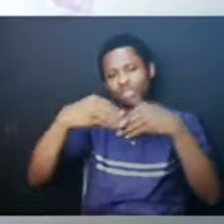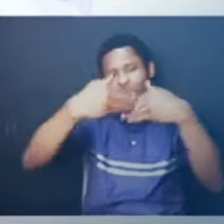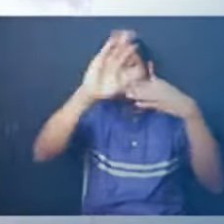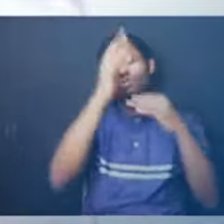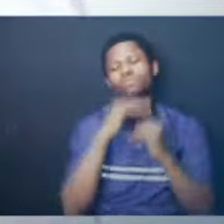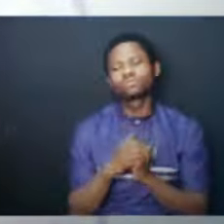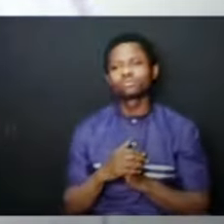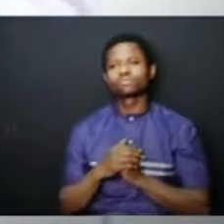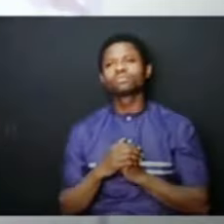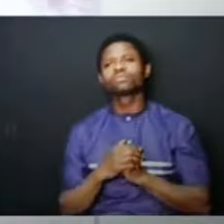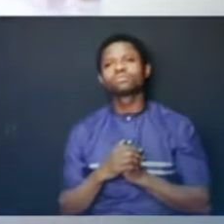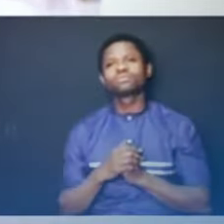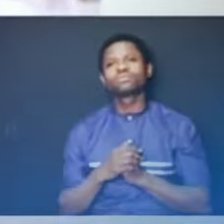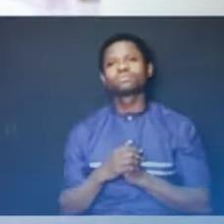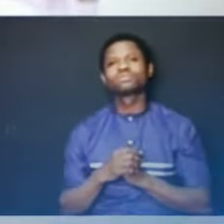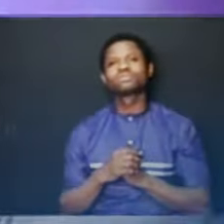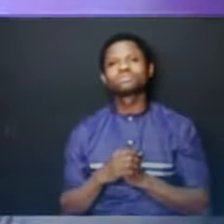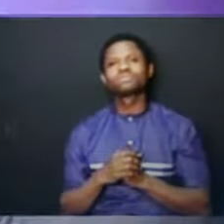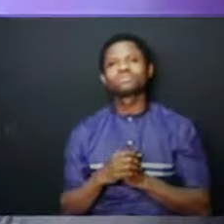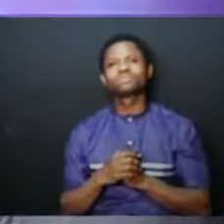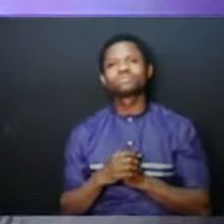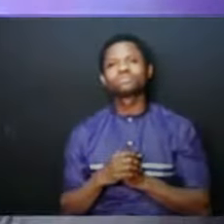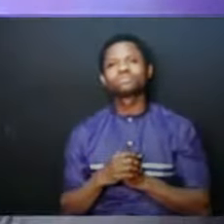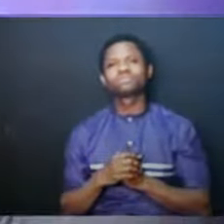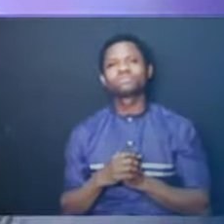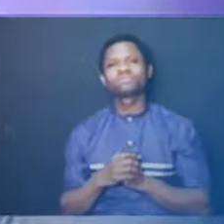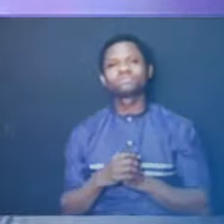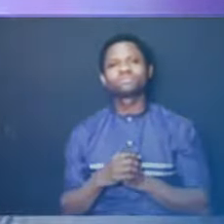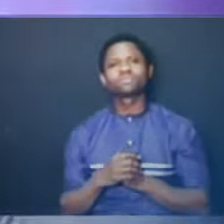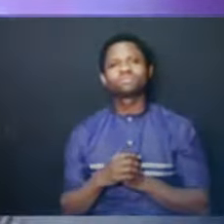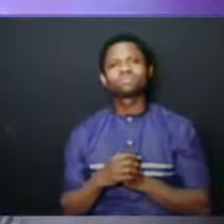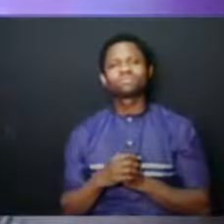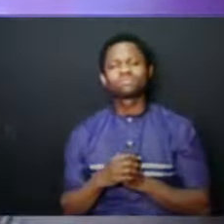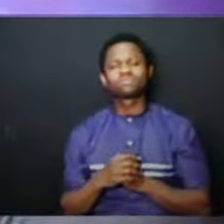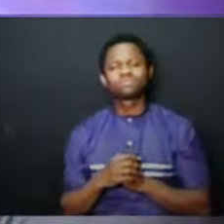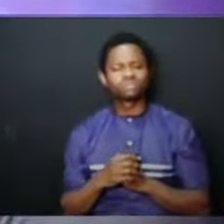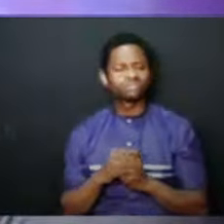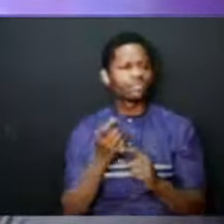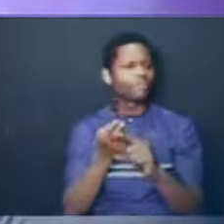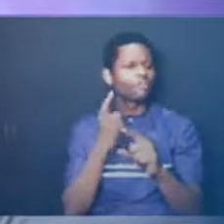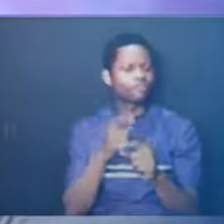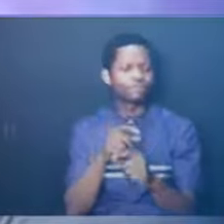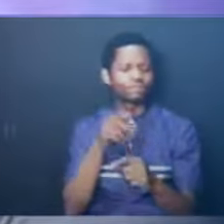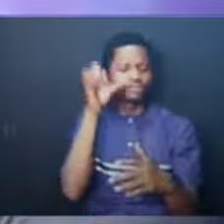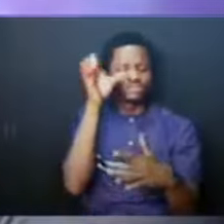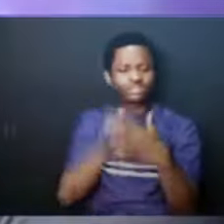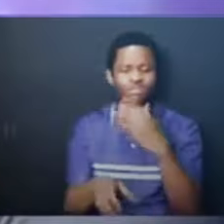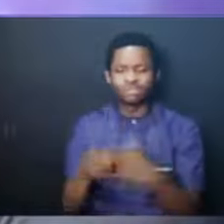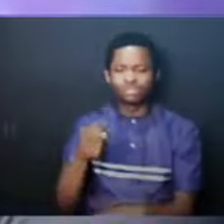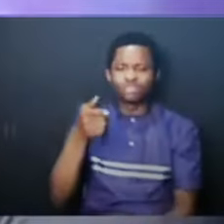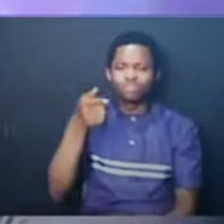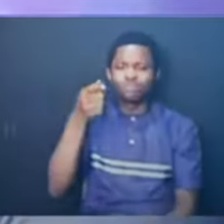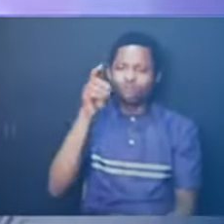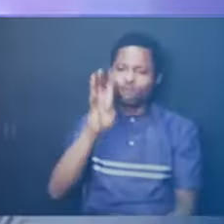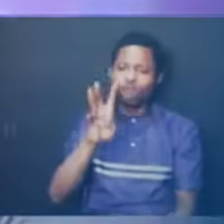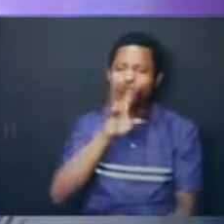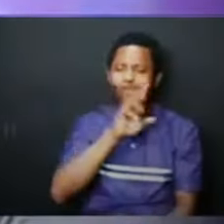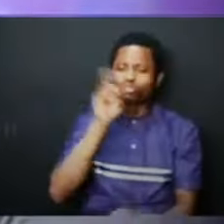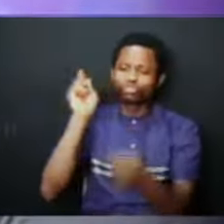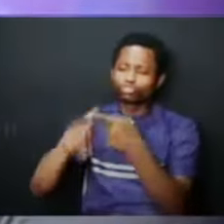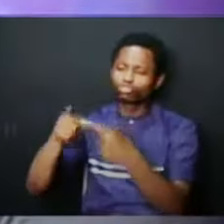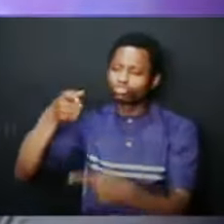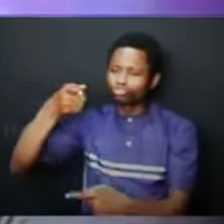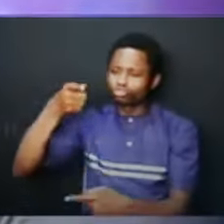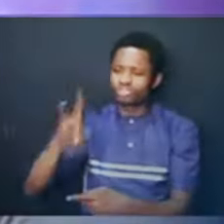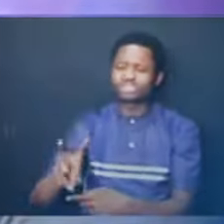tifi na yenko. You see, from chapter 4 to chapter 26, the episodes are all the same. The theme is